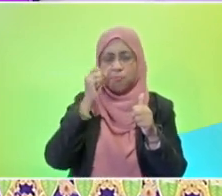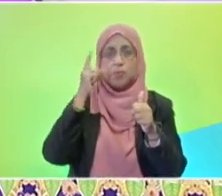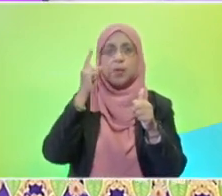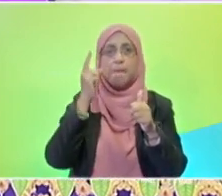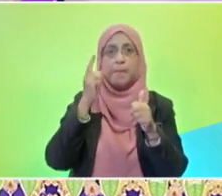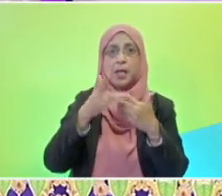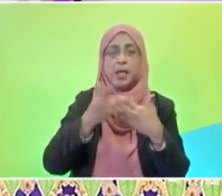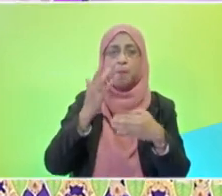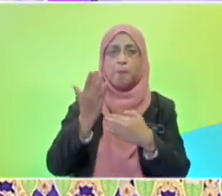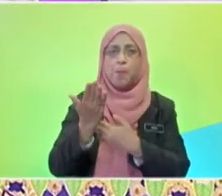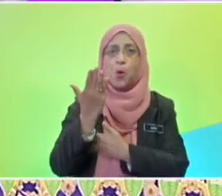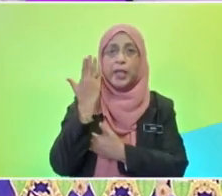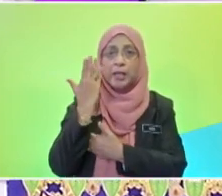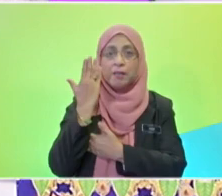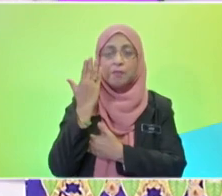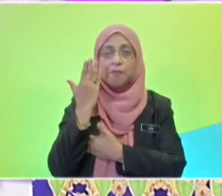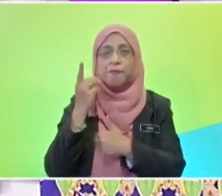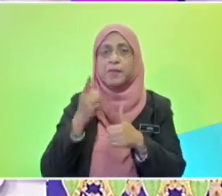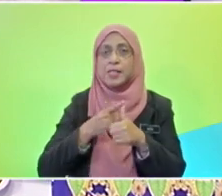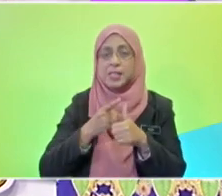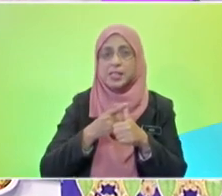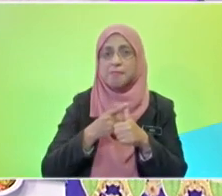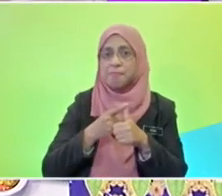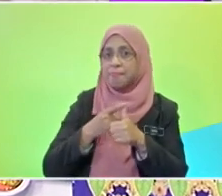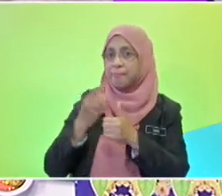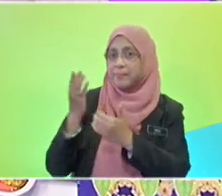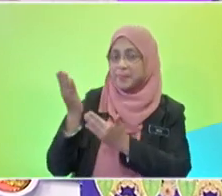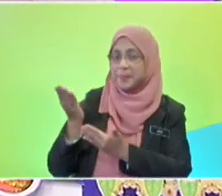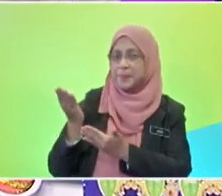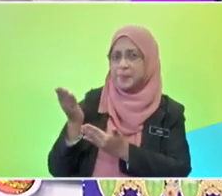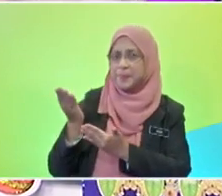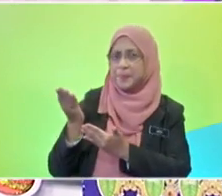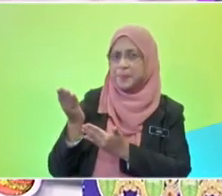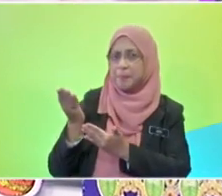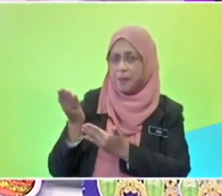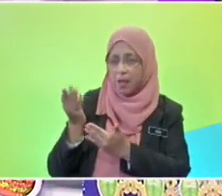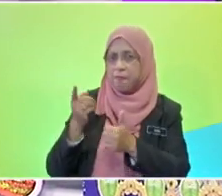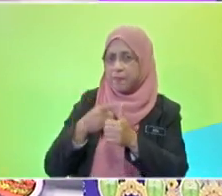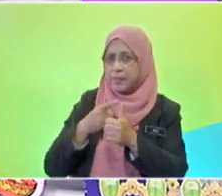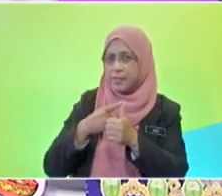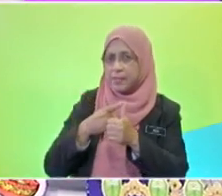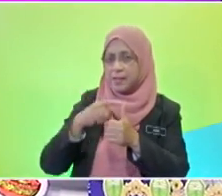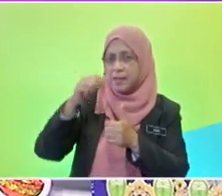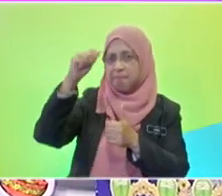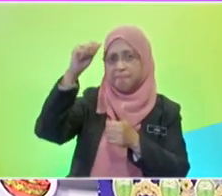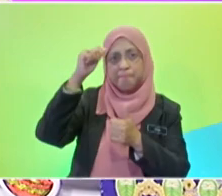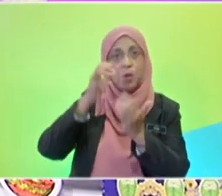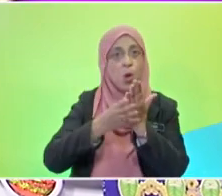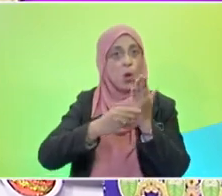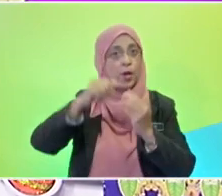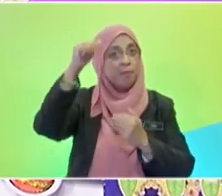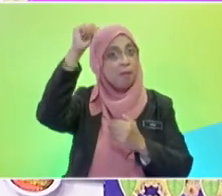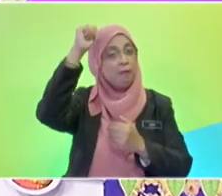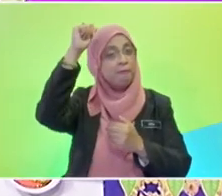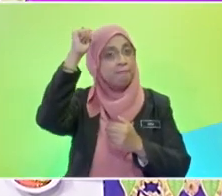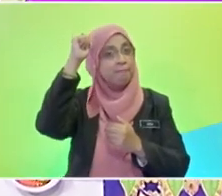Okay. I think this is the first picture. I take oil baths. Very good. So, I'm going to stick